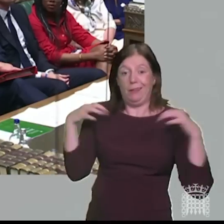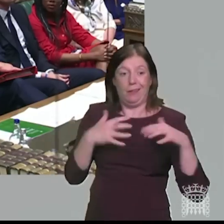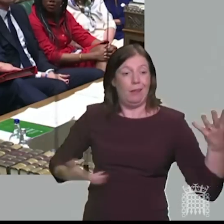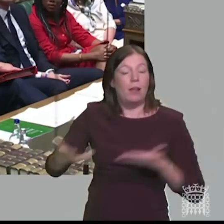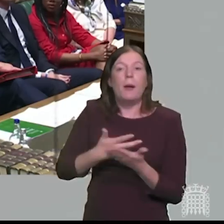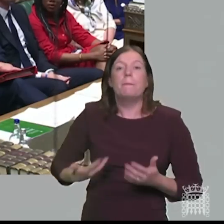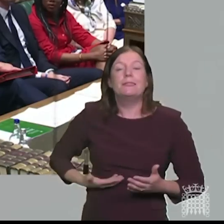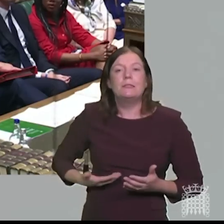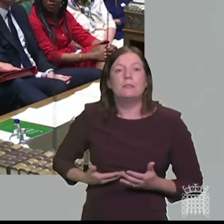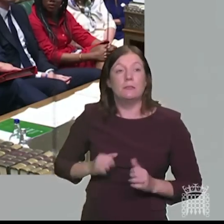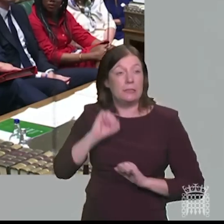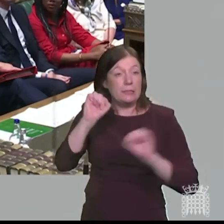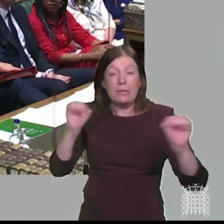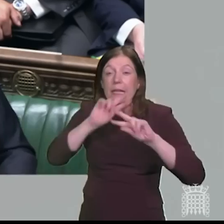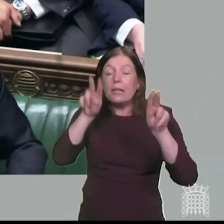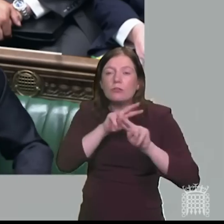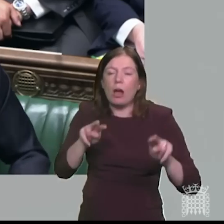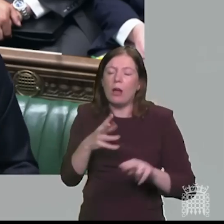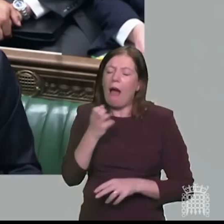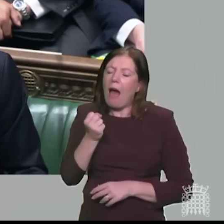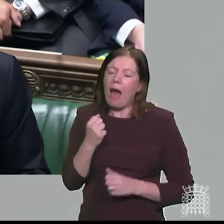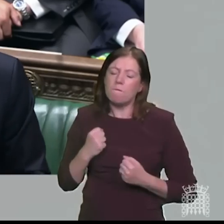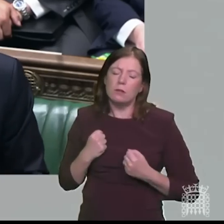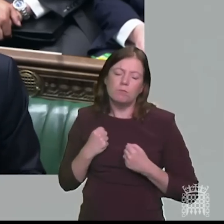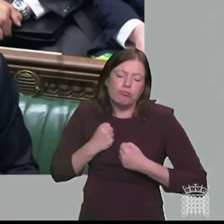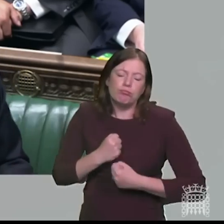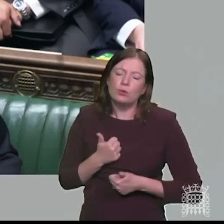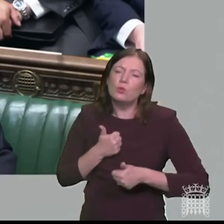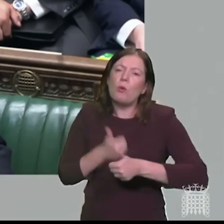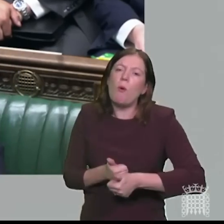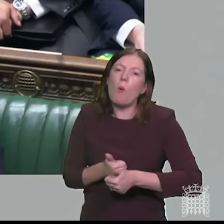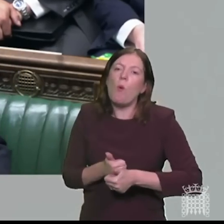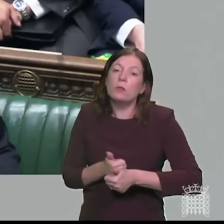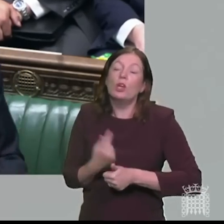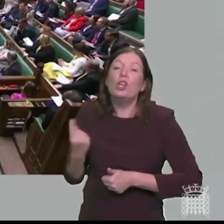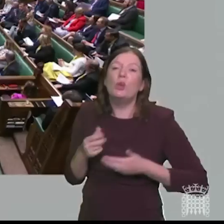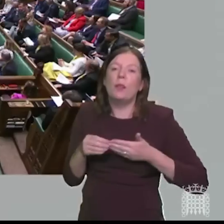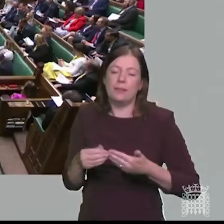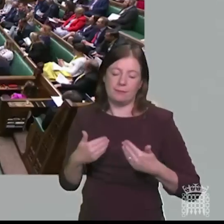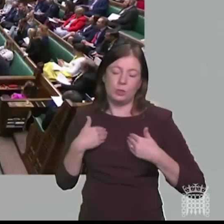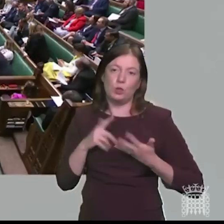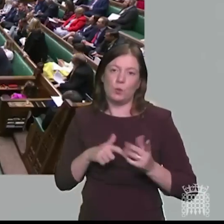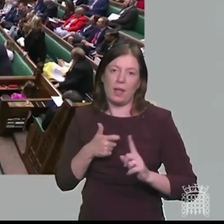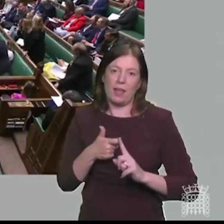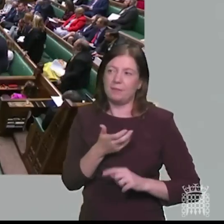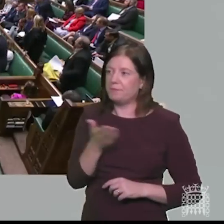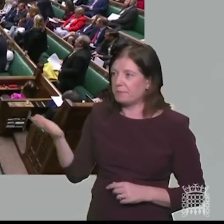momentum across the world to support Ukraine's recovery, and that recovery and ambition is being led by the United Kingdom. Janet